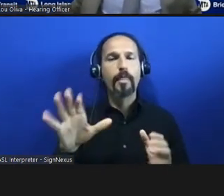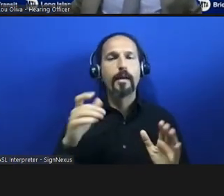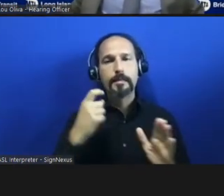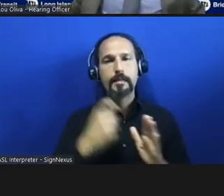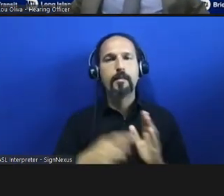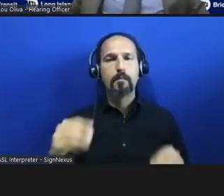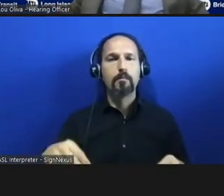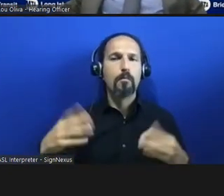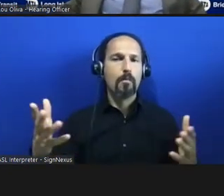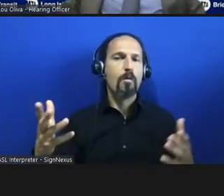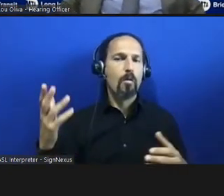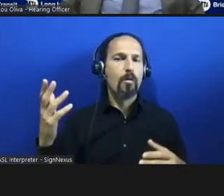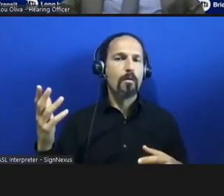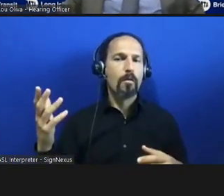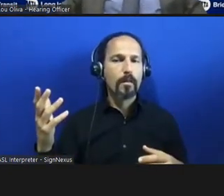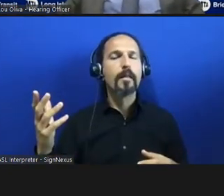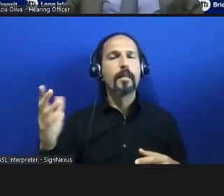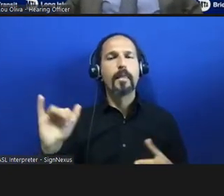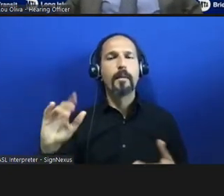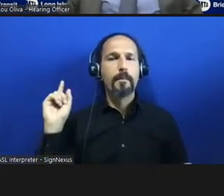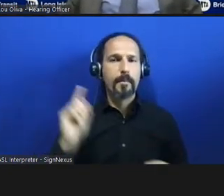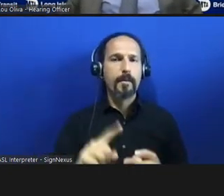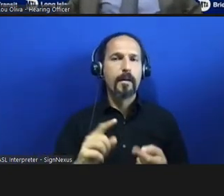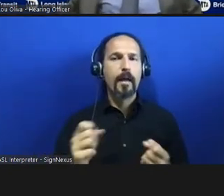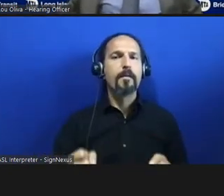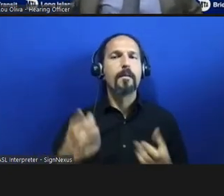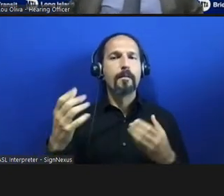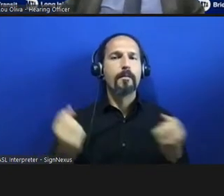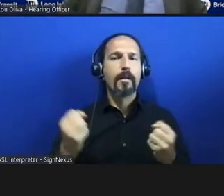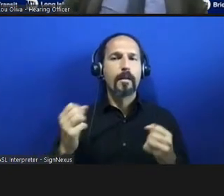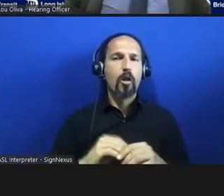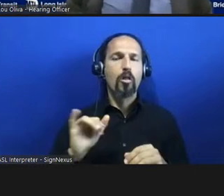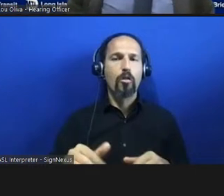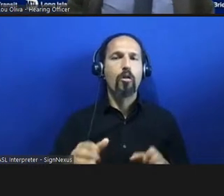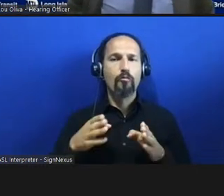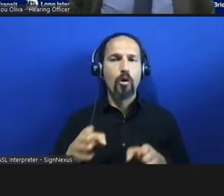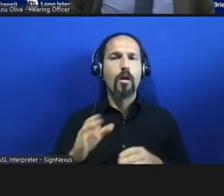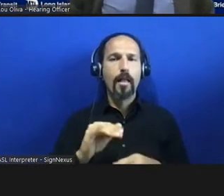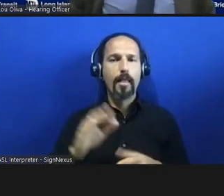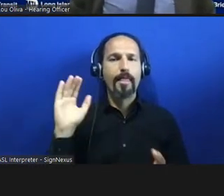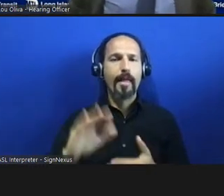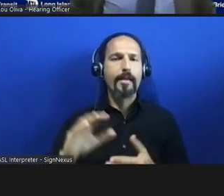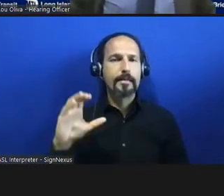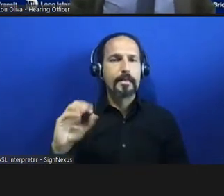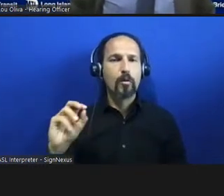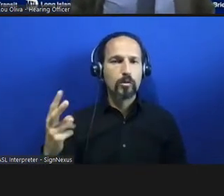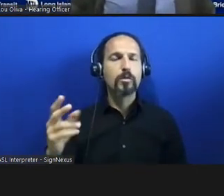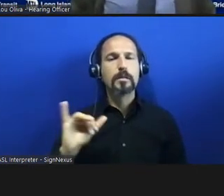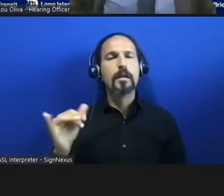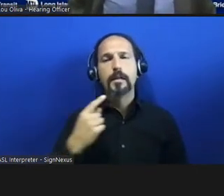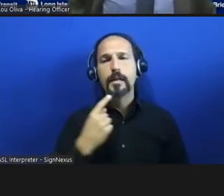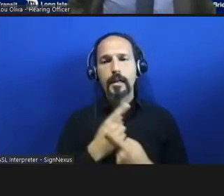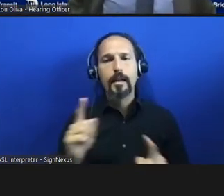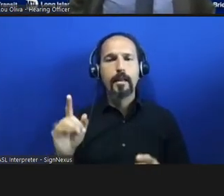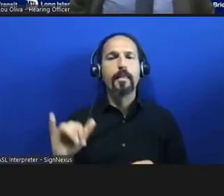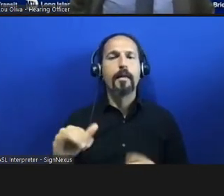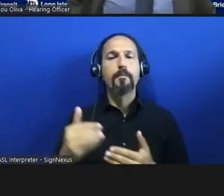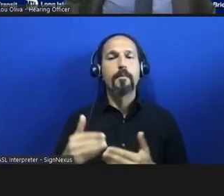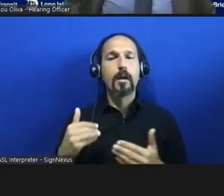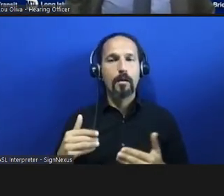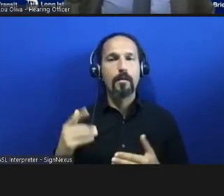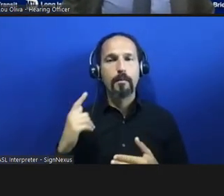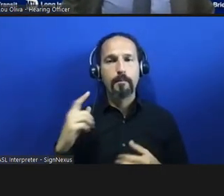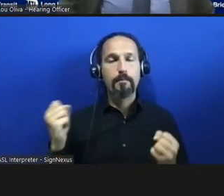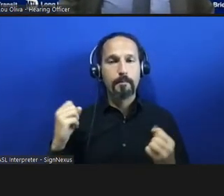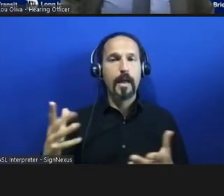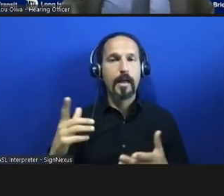proposed in the first place minimizing the amount of vehicles on the road and lessening carbon emissions as mentioned by my colleagues previously by the tens